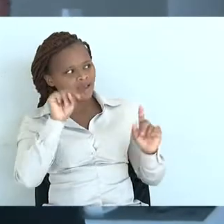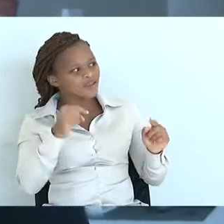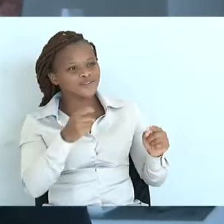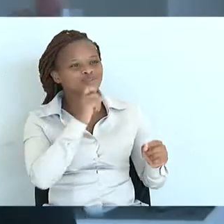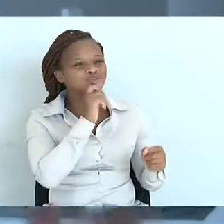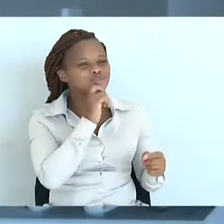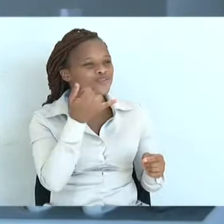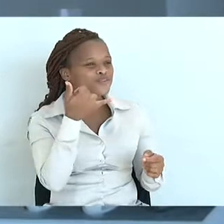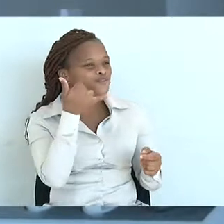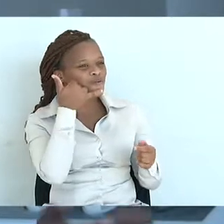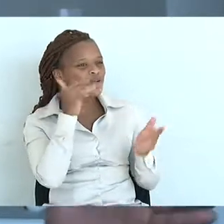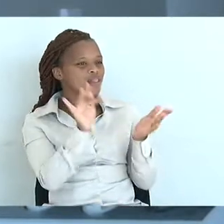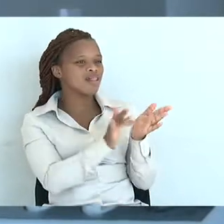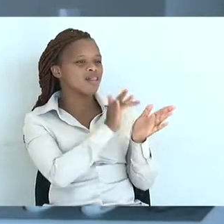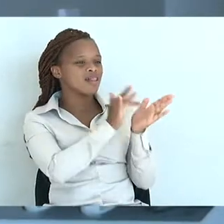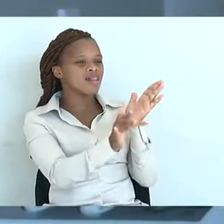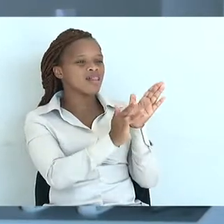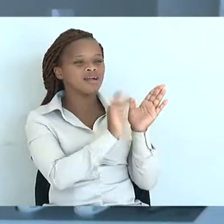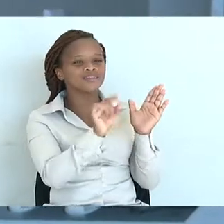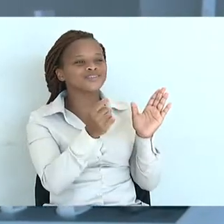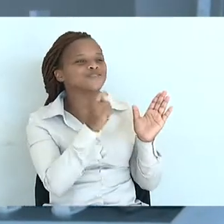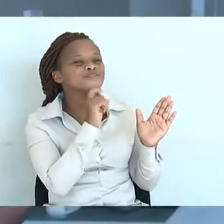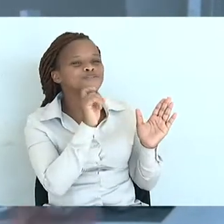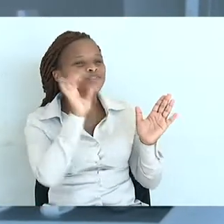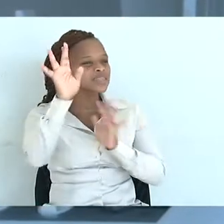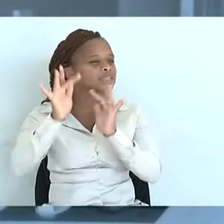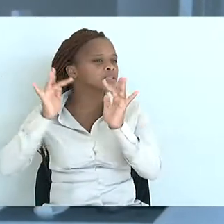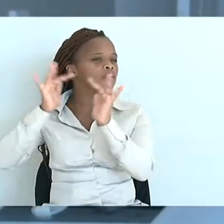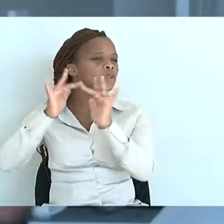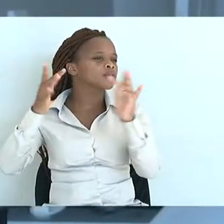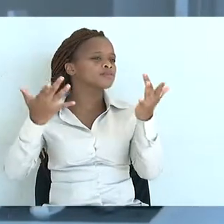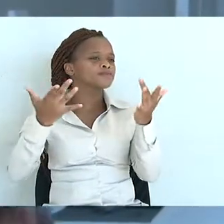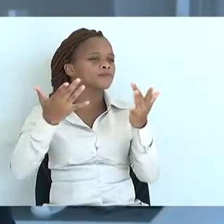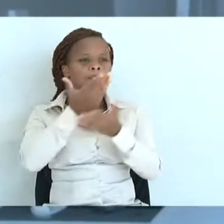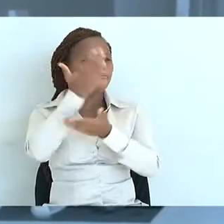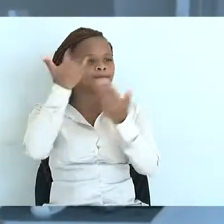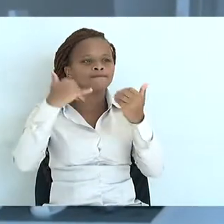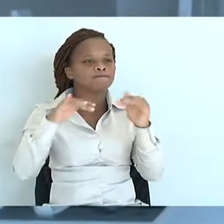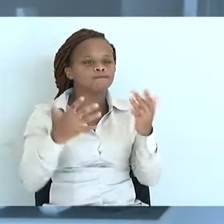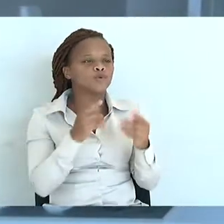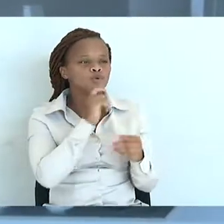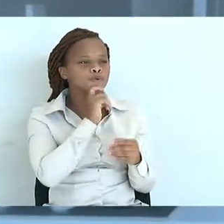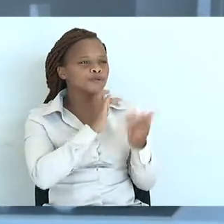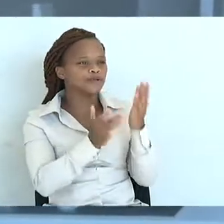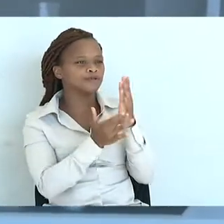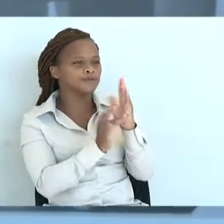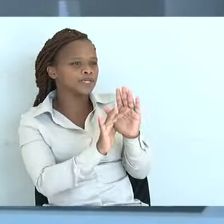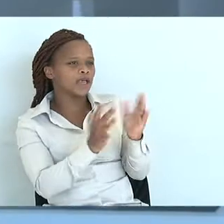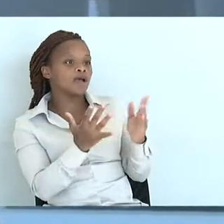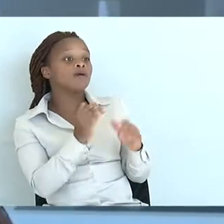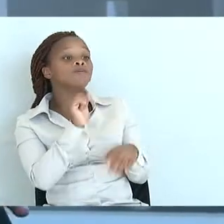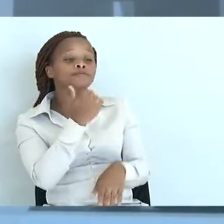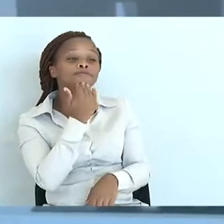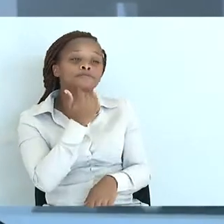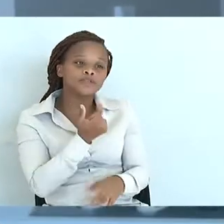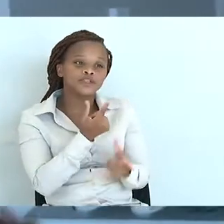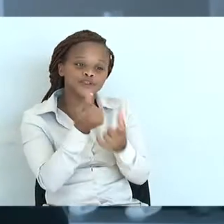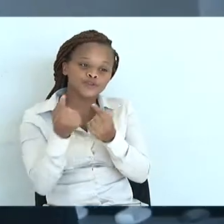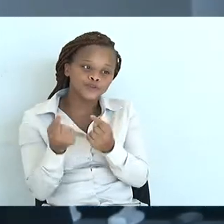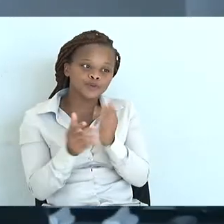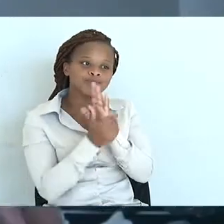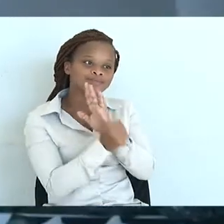not even the infrastructure, which is the internet. Can we please do our skills development, party-based,